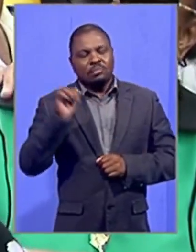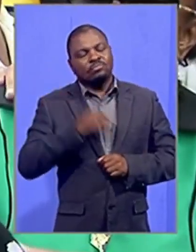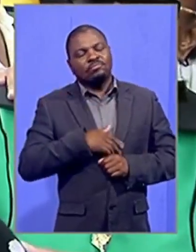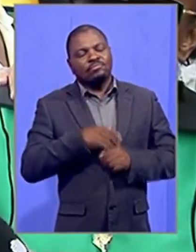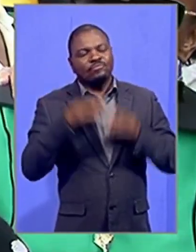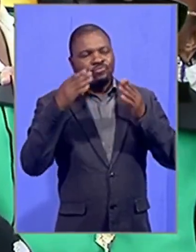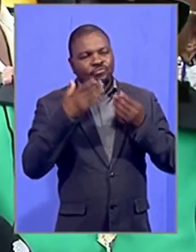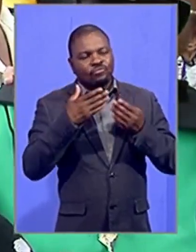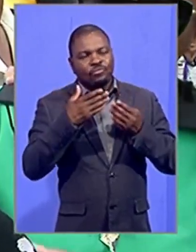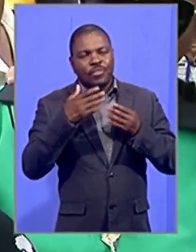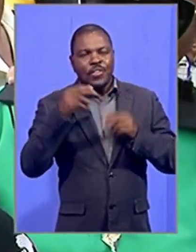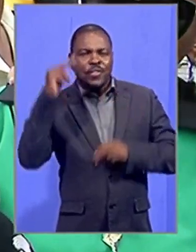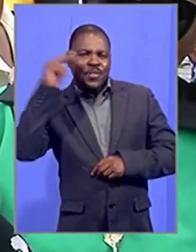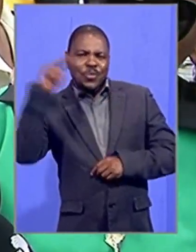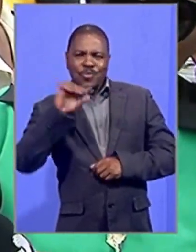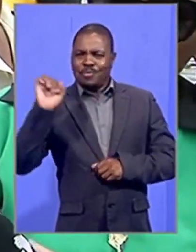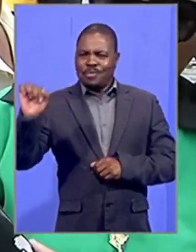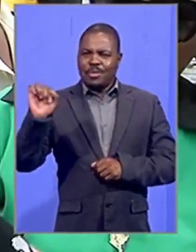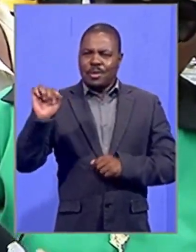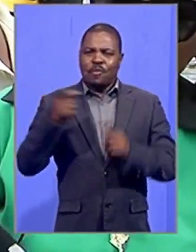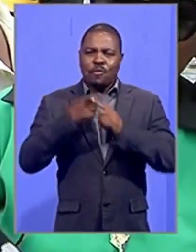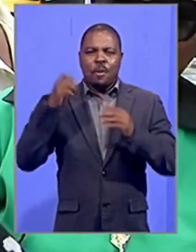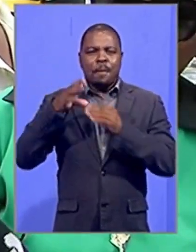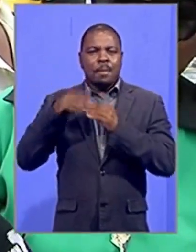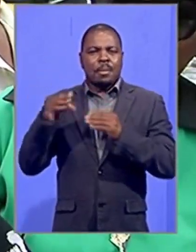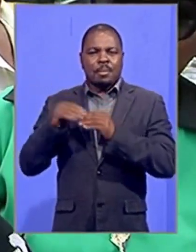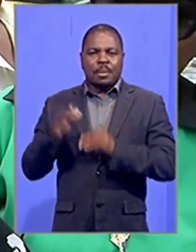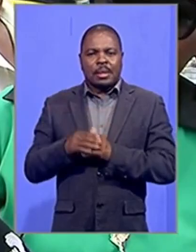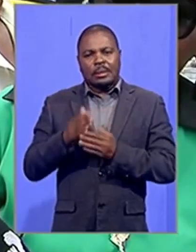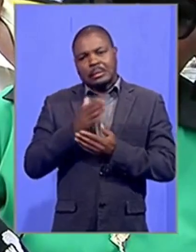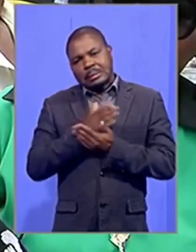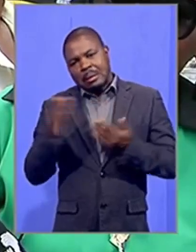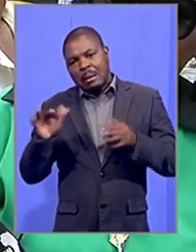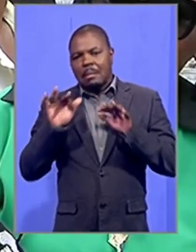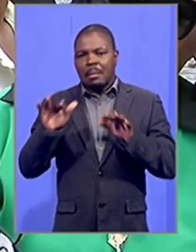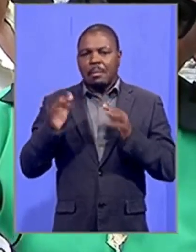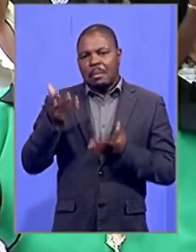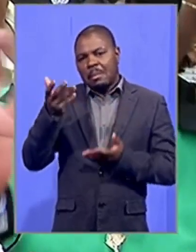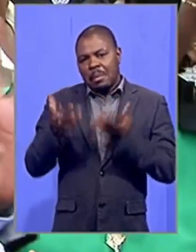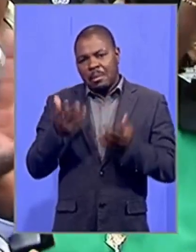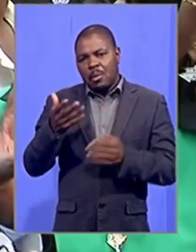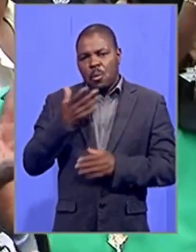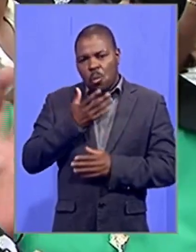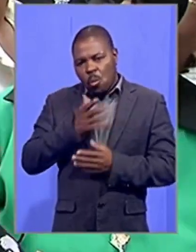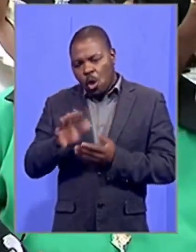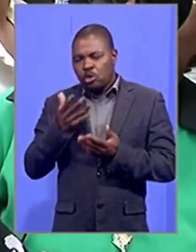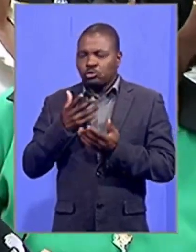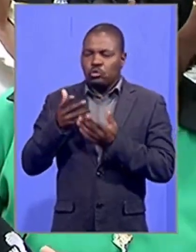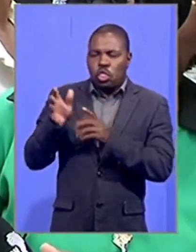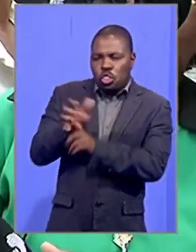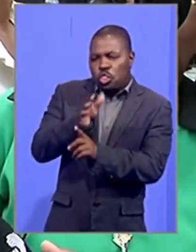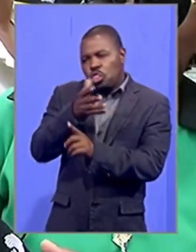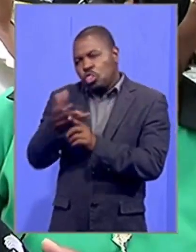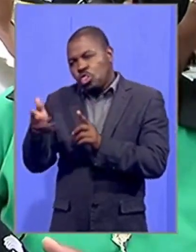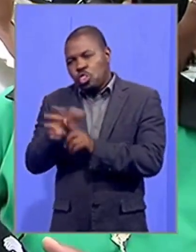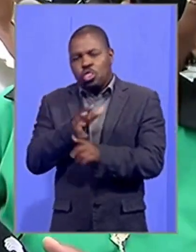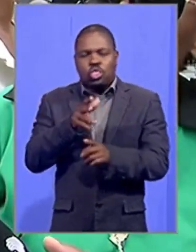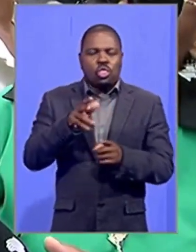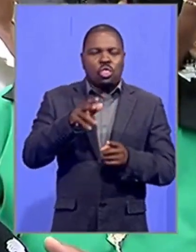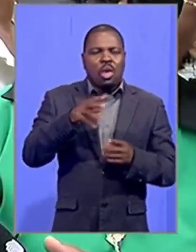their membership, and those who might have wanted to machinate certain